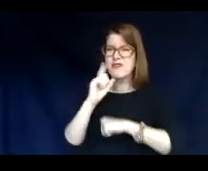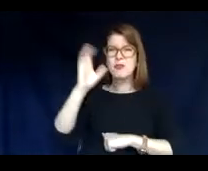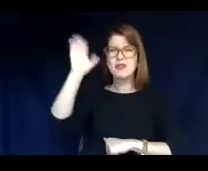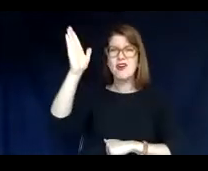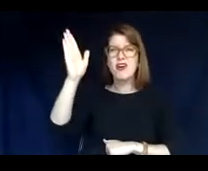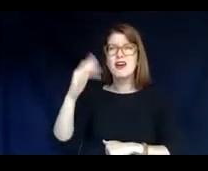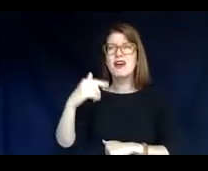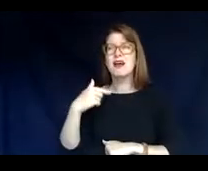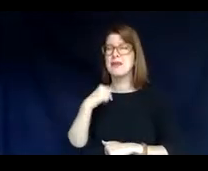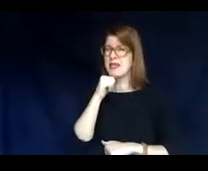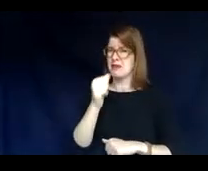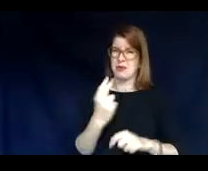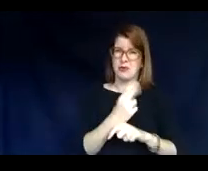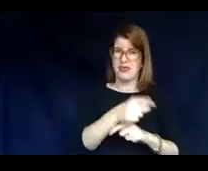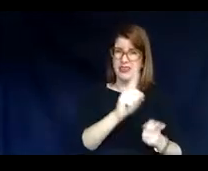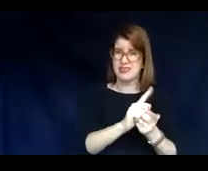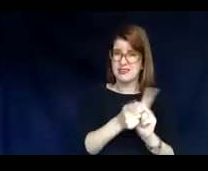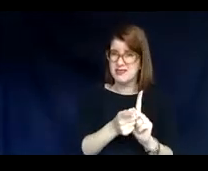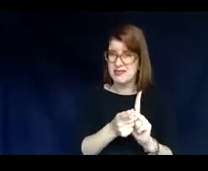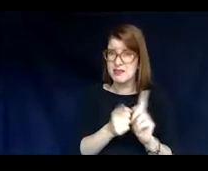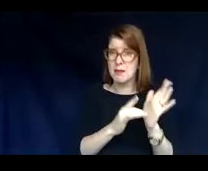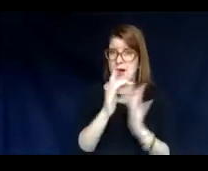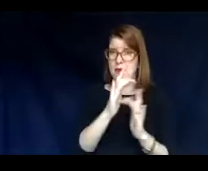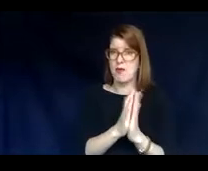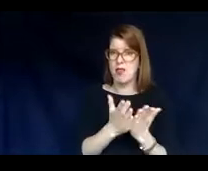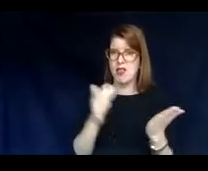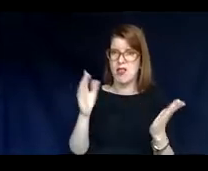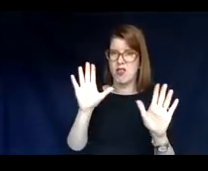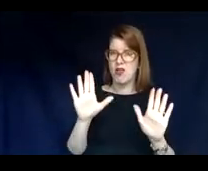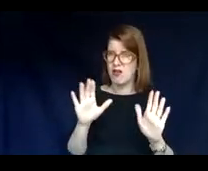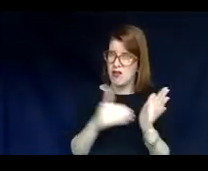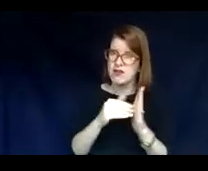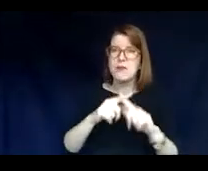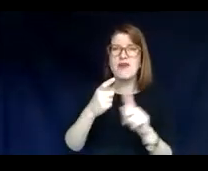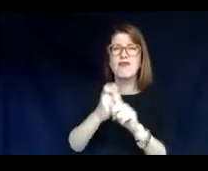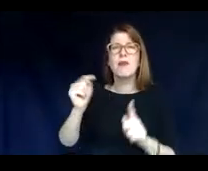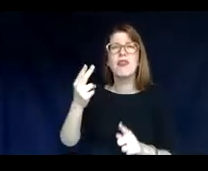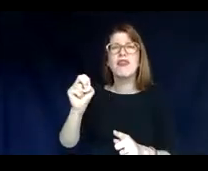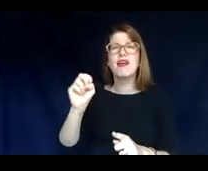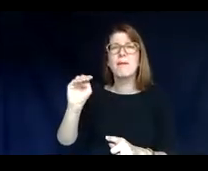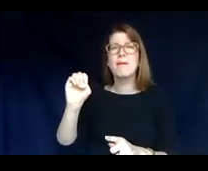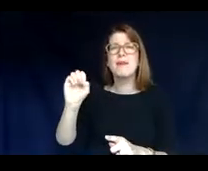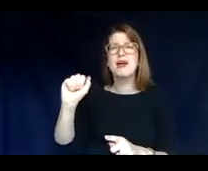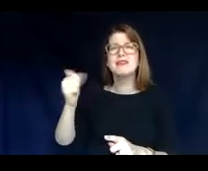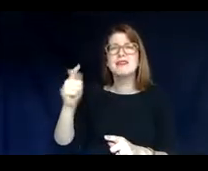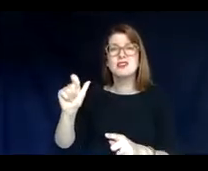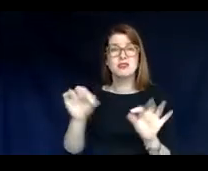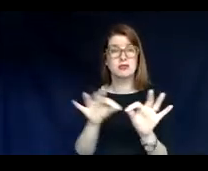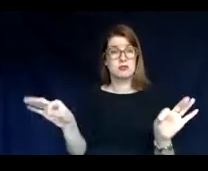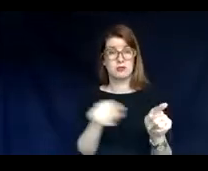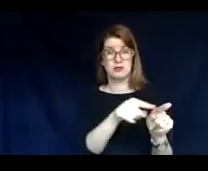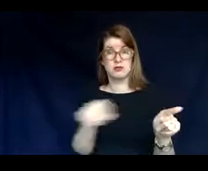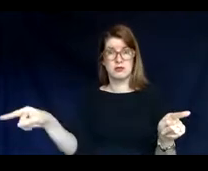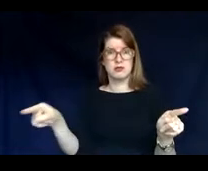don't use this translation very often or often at all, it came in the message. And it comes from 2 Samuel 22:25 that states,